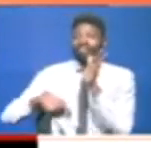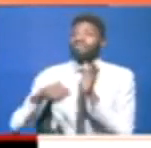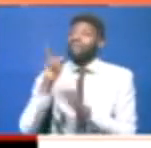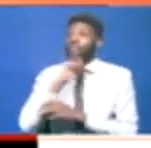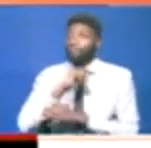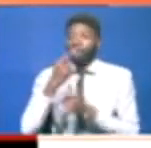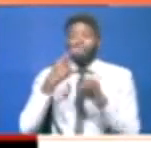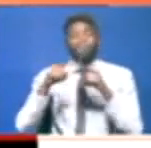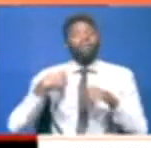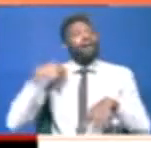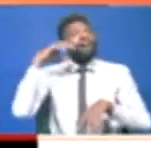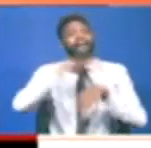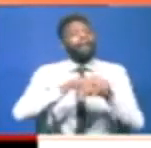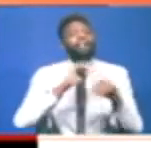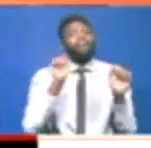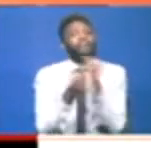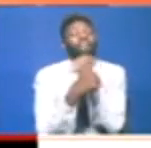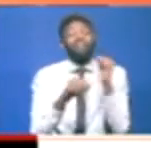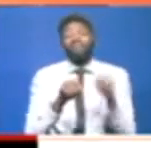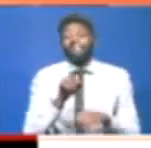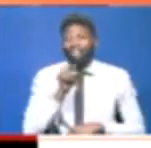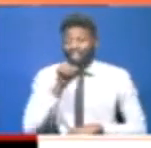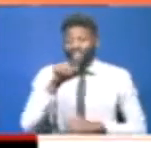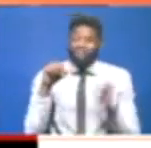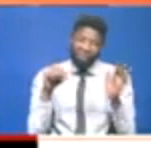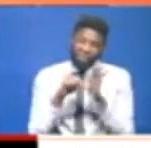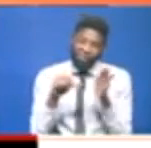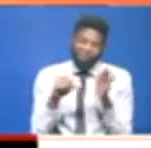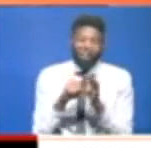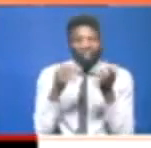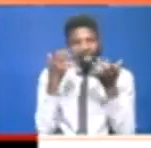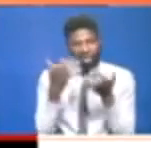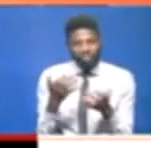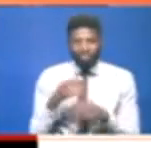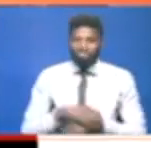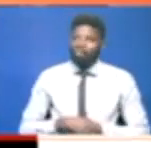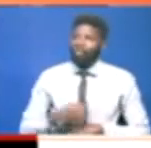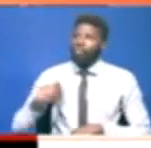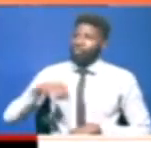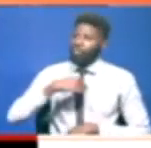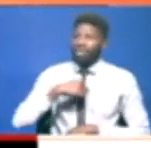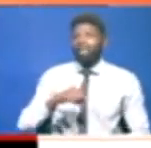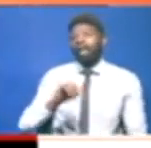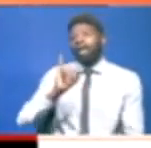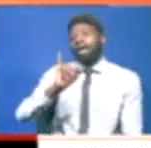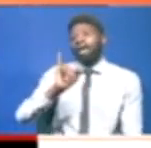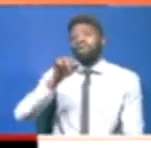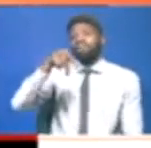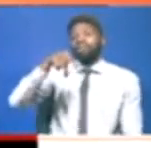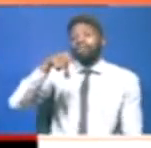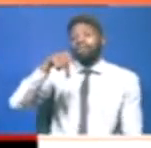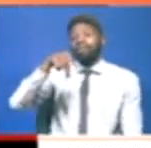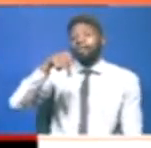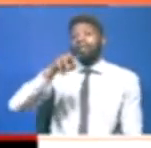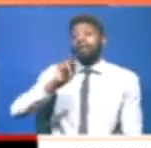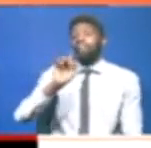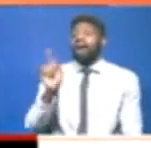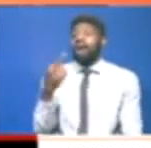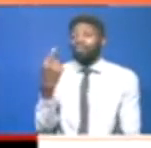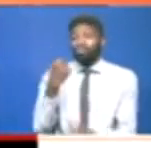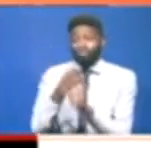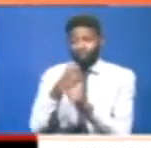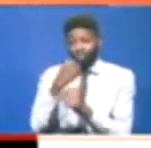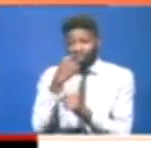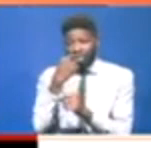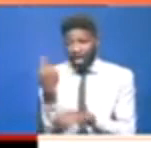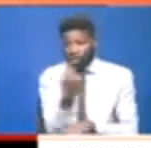big problem. Mm-hmm. So we are doing that as IPM alone, but through the regulator, RBA. The RBA.